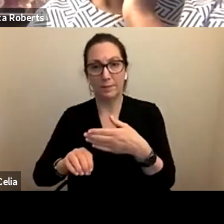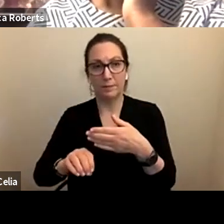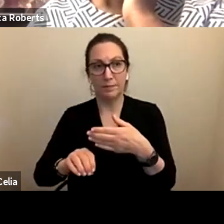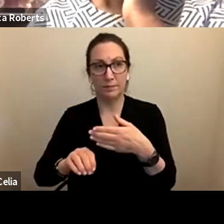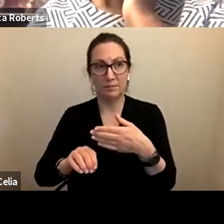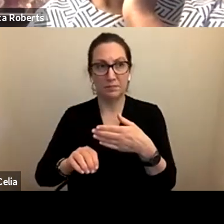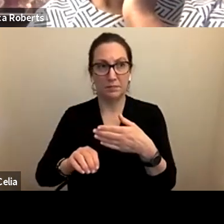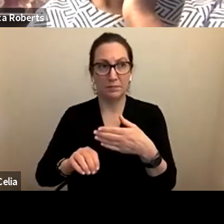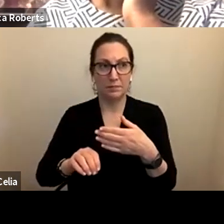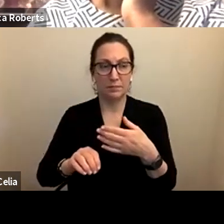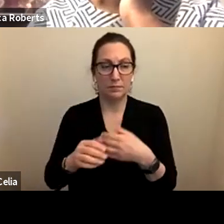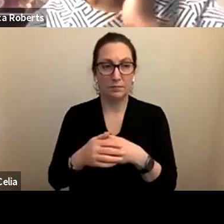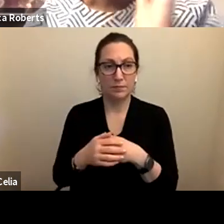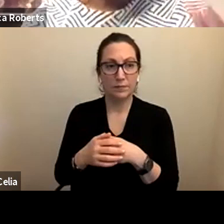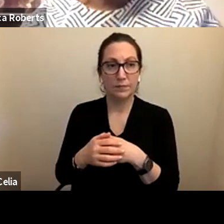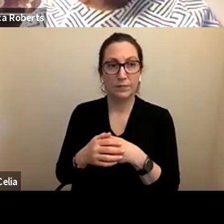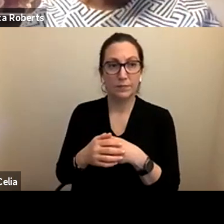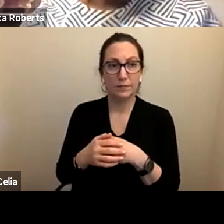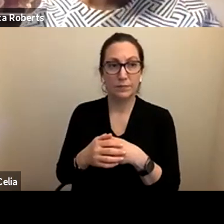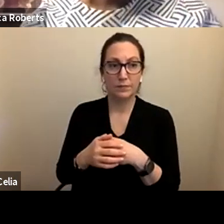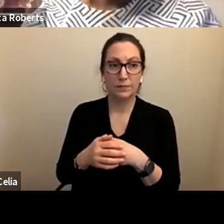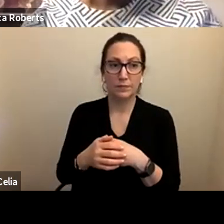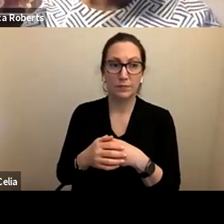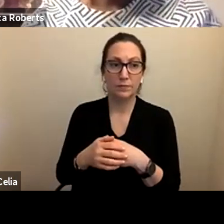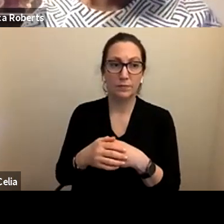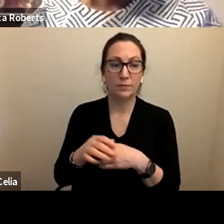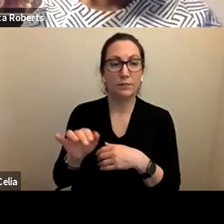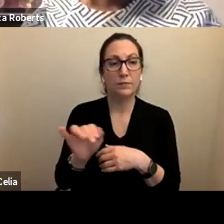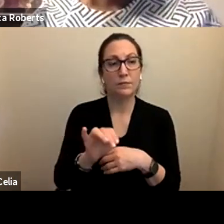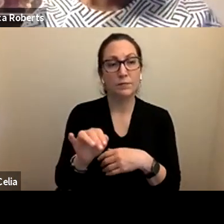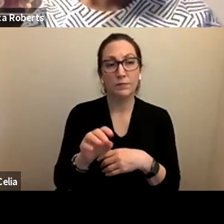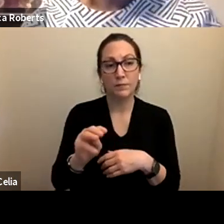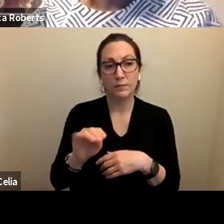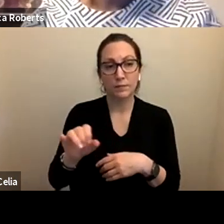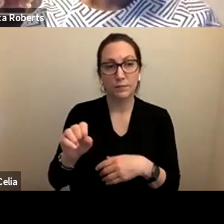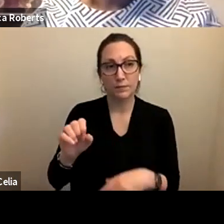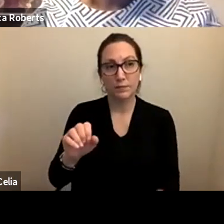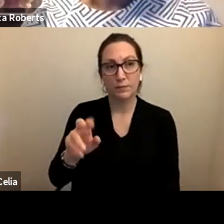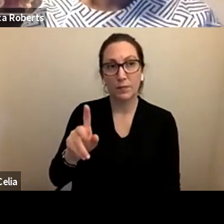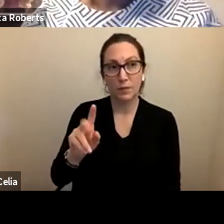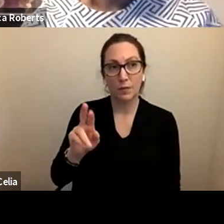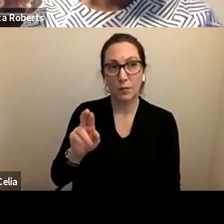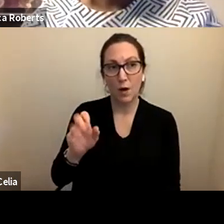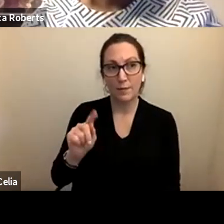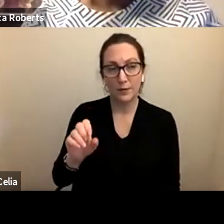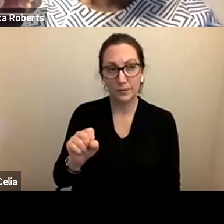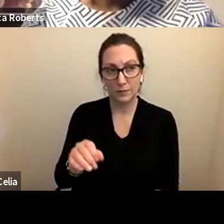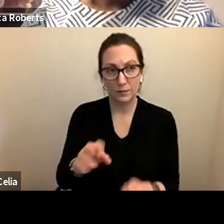And it's perhaps why, as Ms. Roberts has stated, the district is